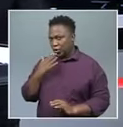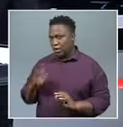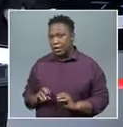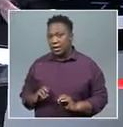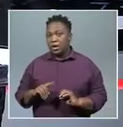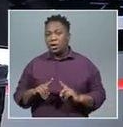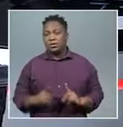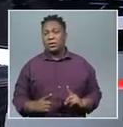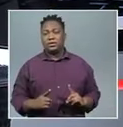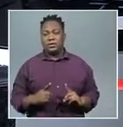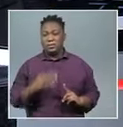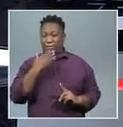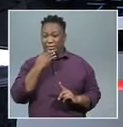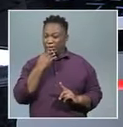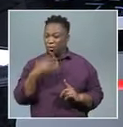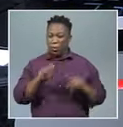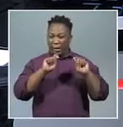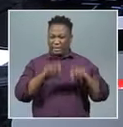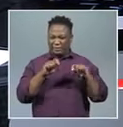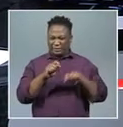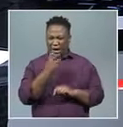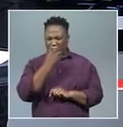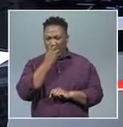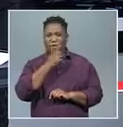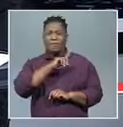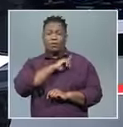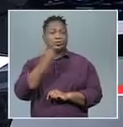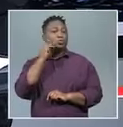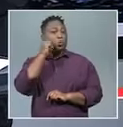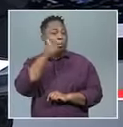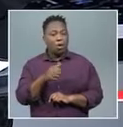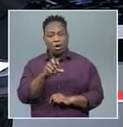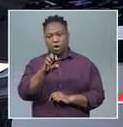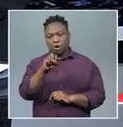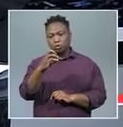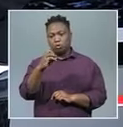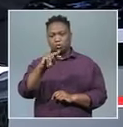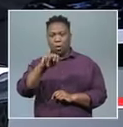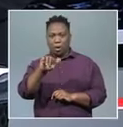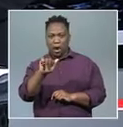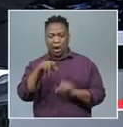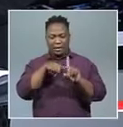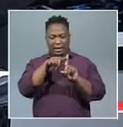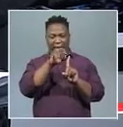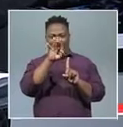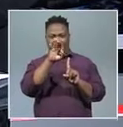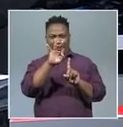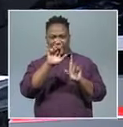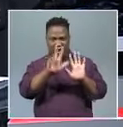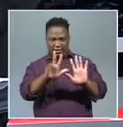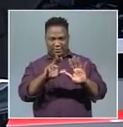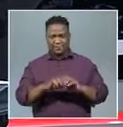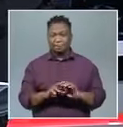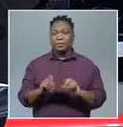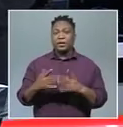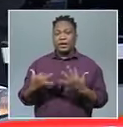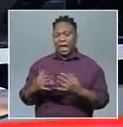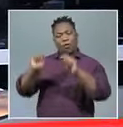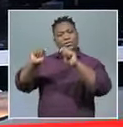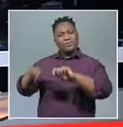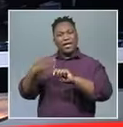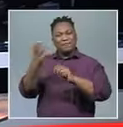Joel. Absolute scorching Cape Town tomorrow for the State of the Nation address, 38 degrees. Finally this evening, from pork chop to